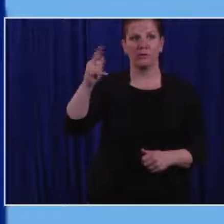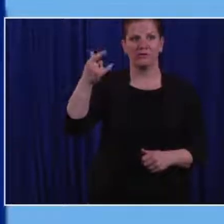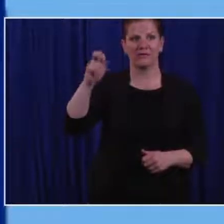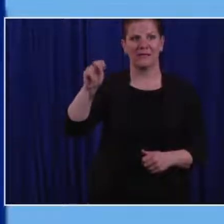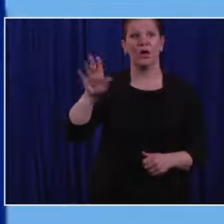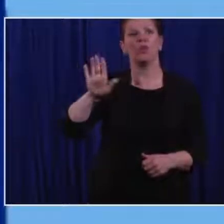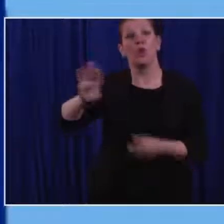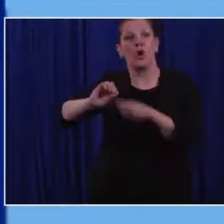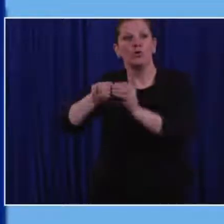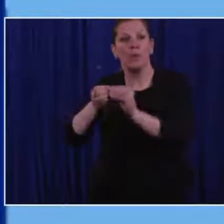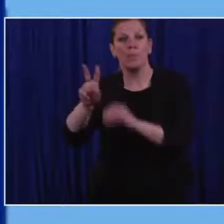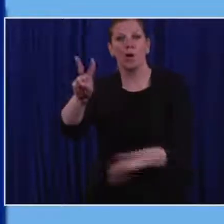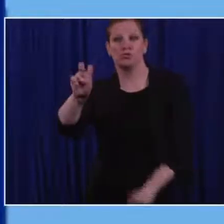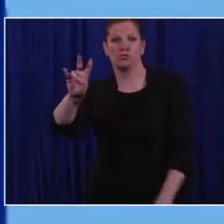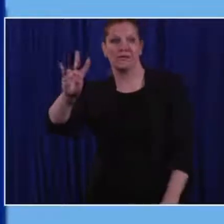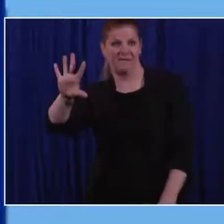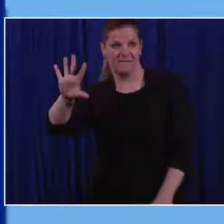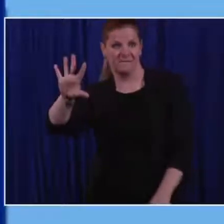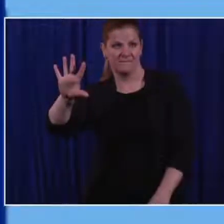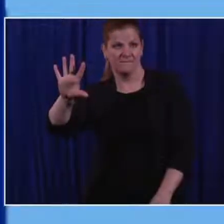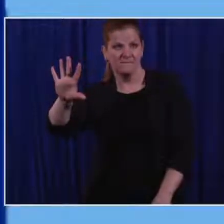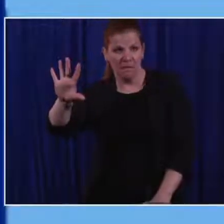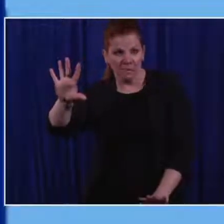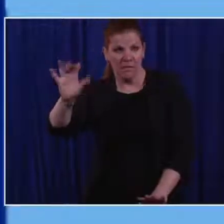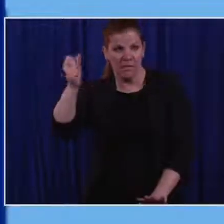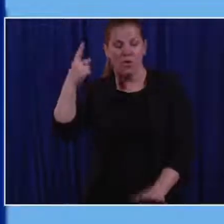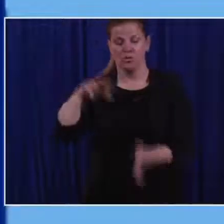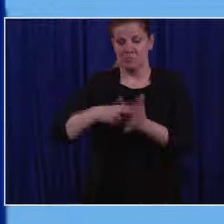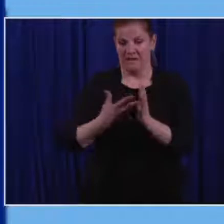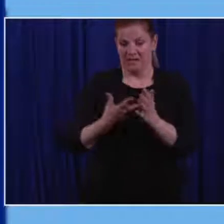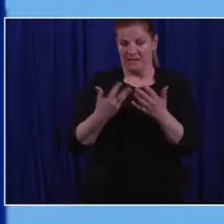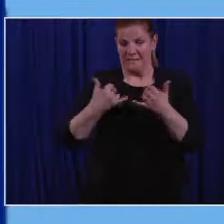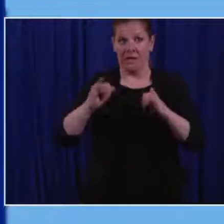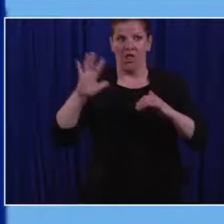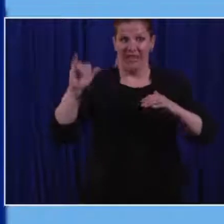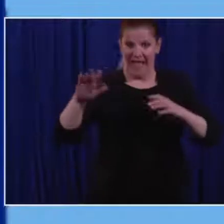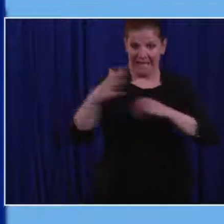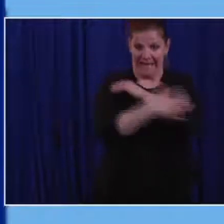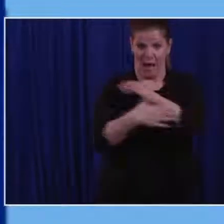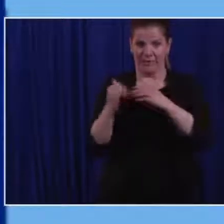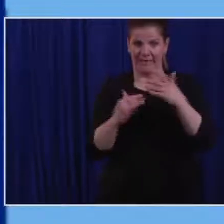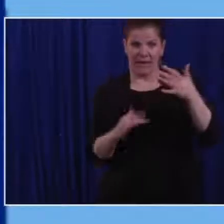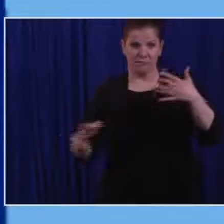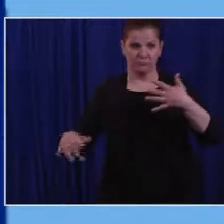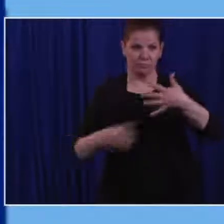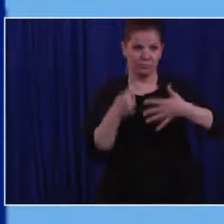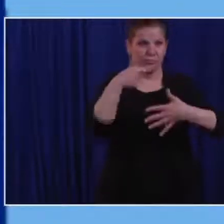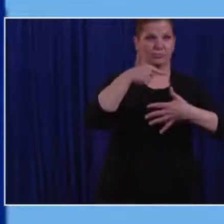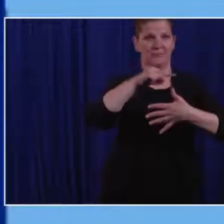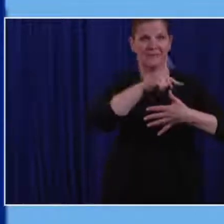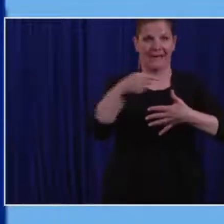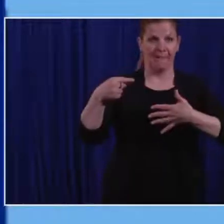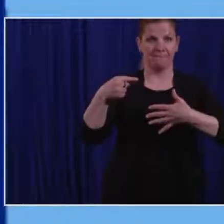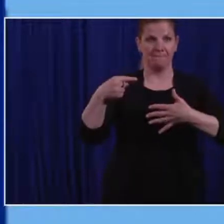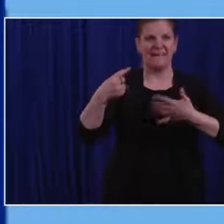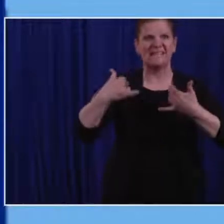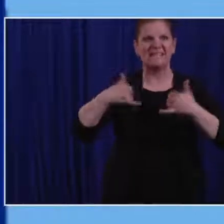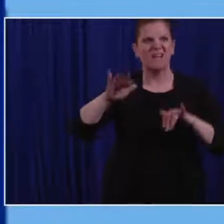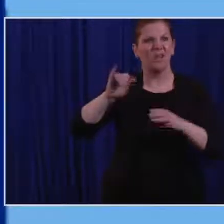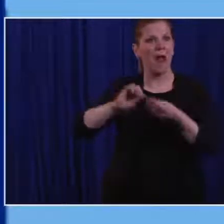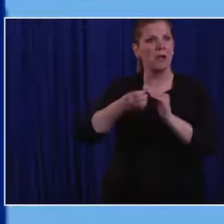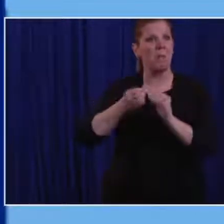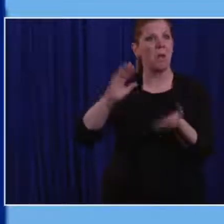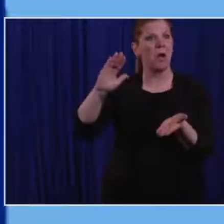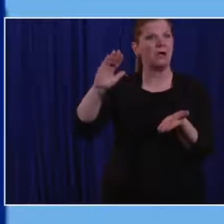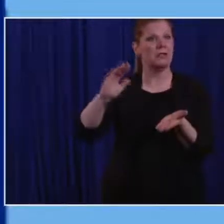275. The good news is that county that's on top, those numbers seem to continue to be going down. Now that's